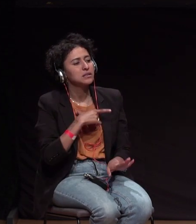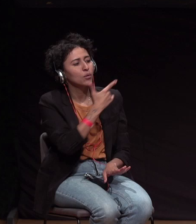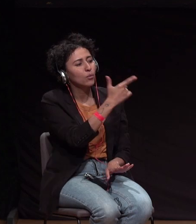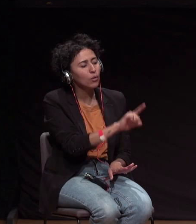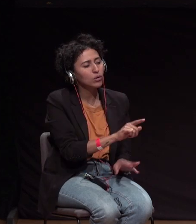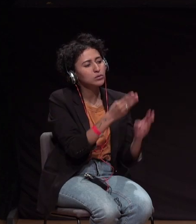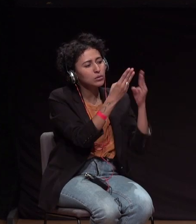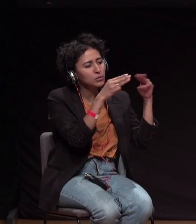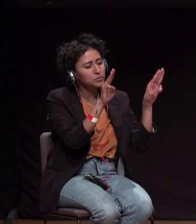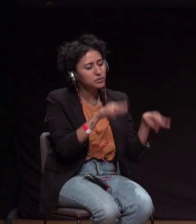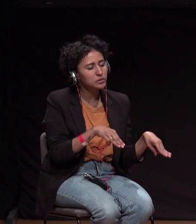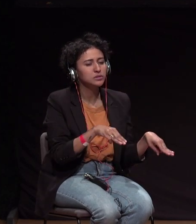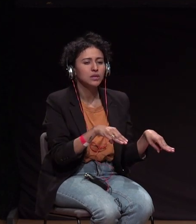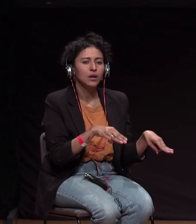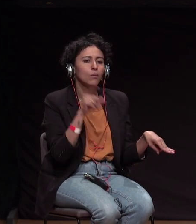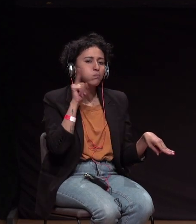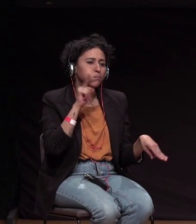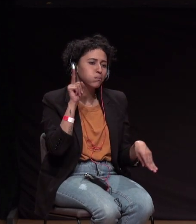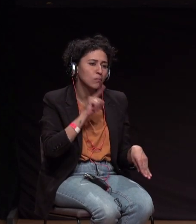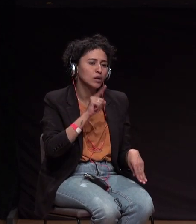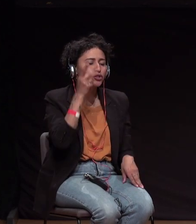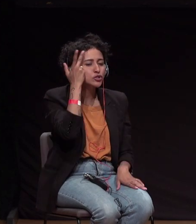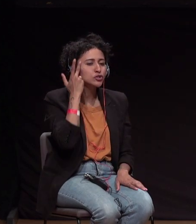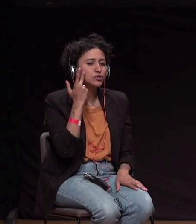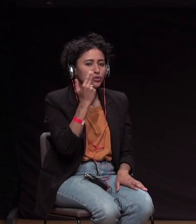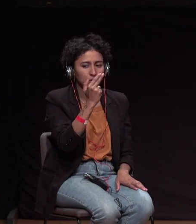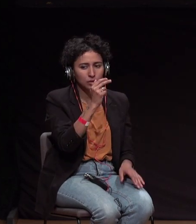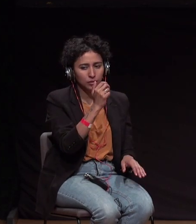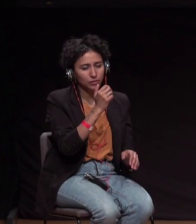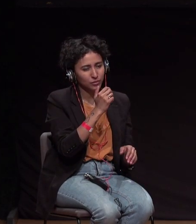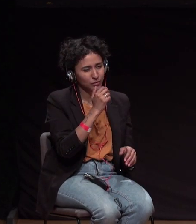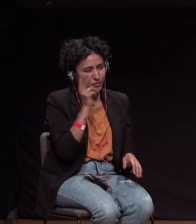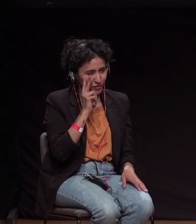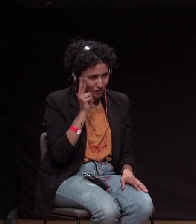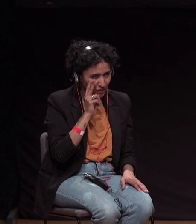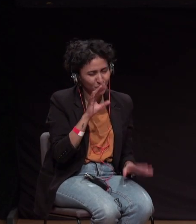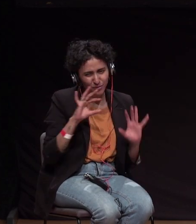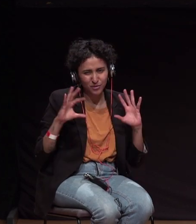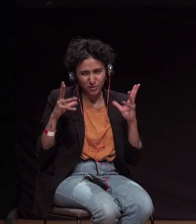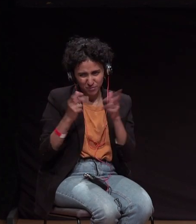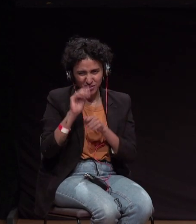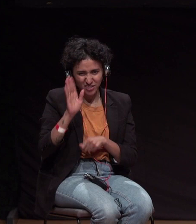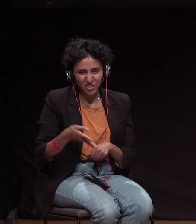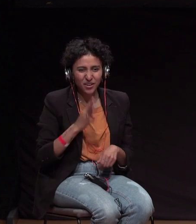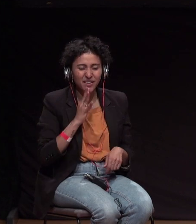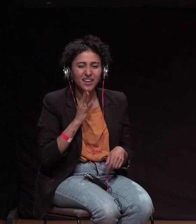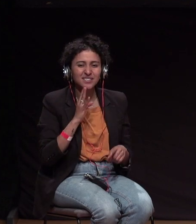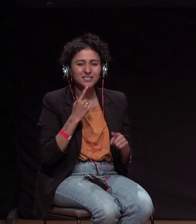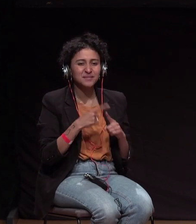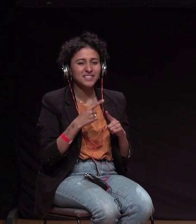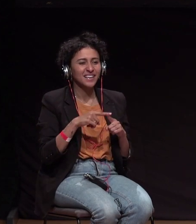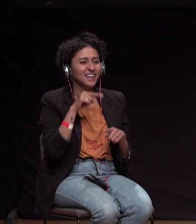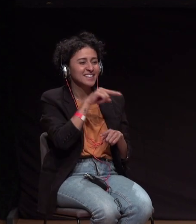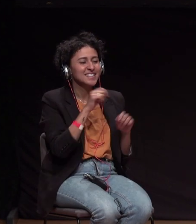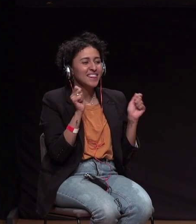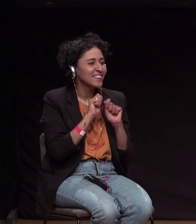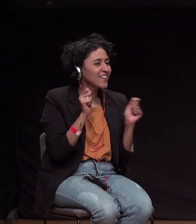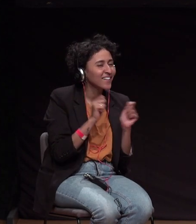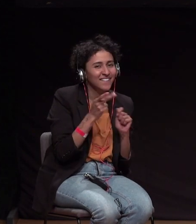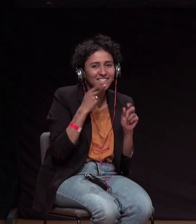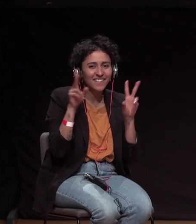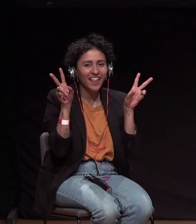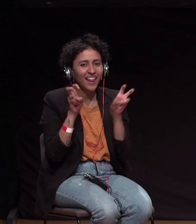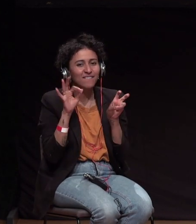Museum of Natural History, and I'm sure we're all familiar with this, they love having conversations about future conversations to be had, to converse